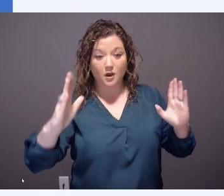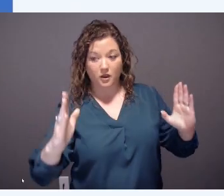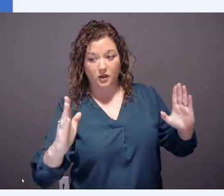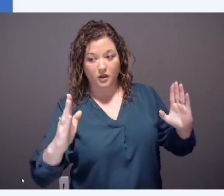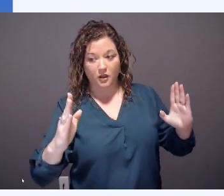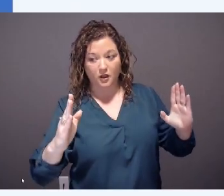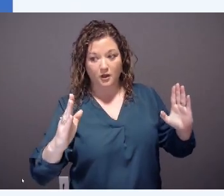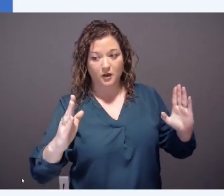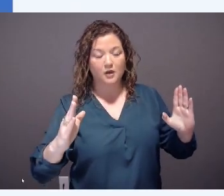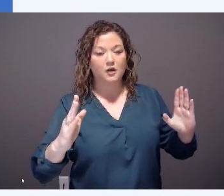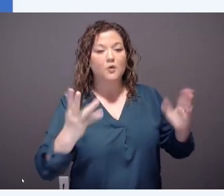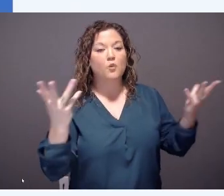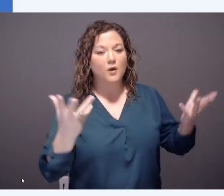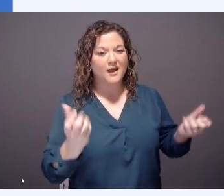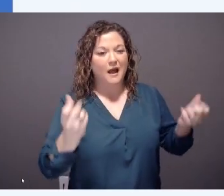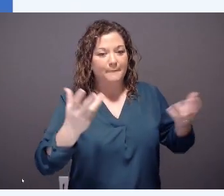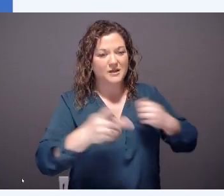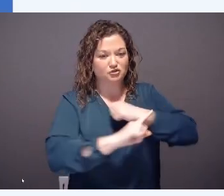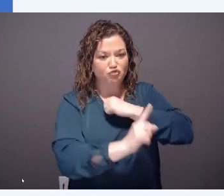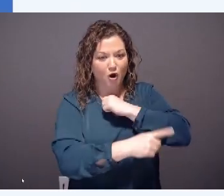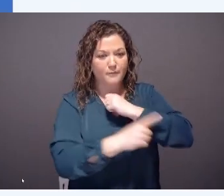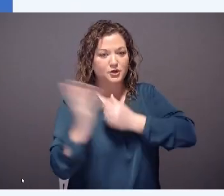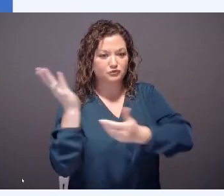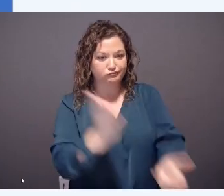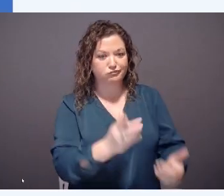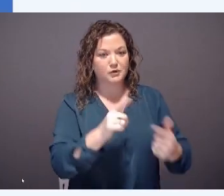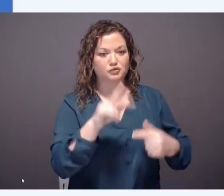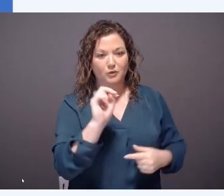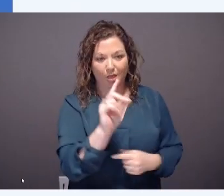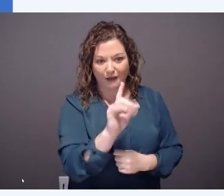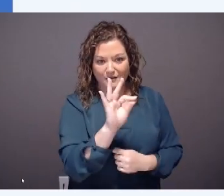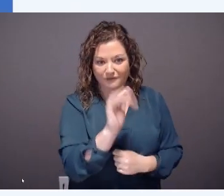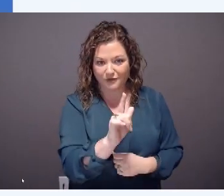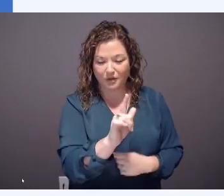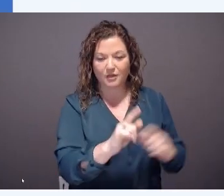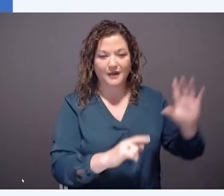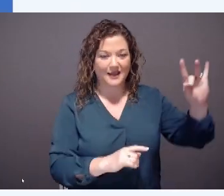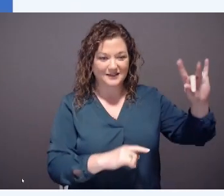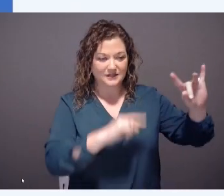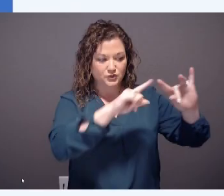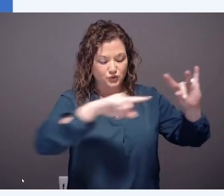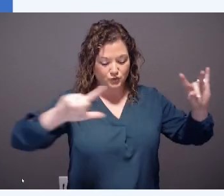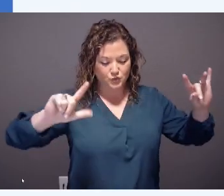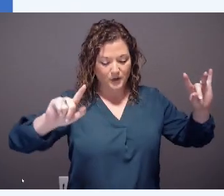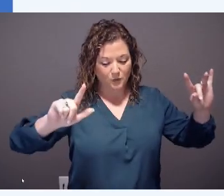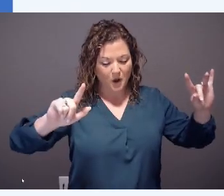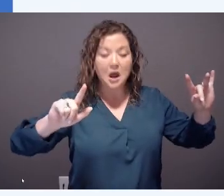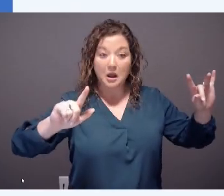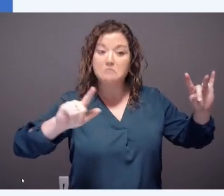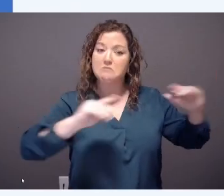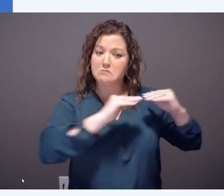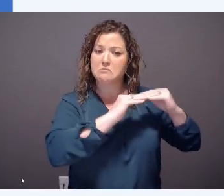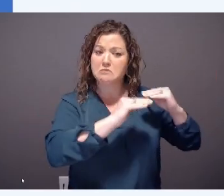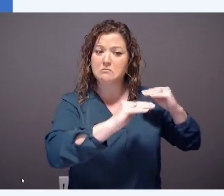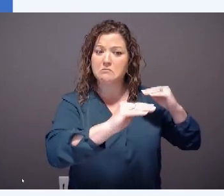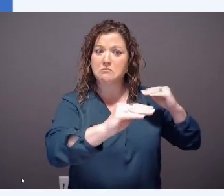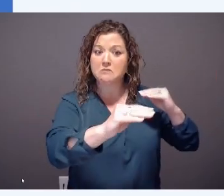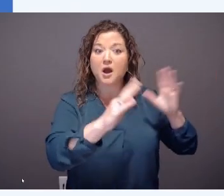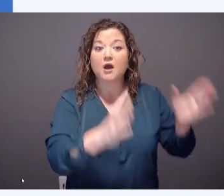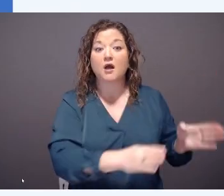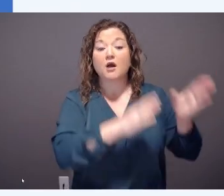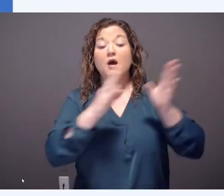existing landfill, as a reminder. From 2018 to 2021, we were pretty steady and then had a big jump from